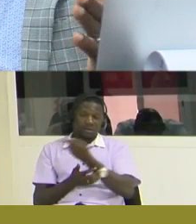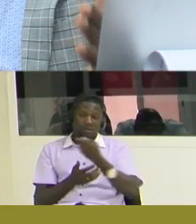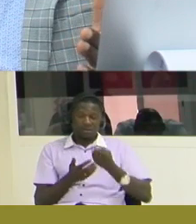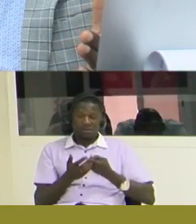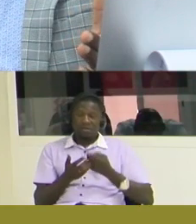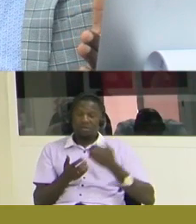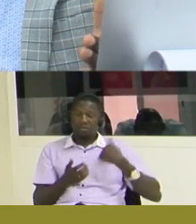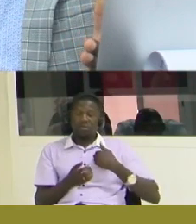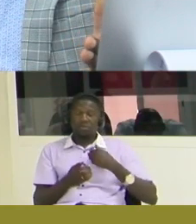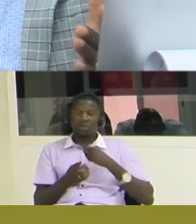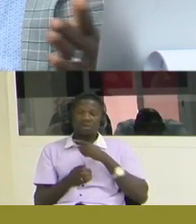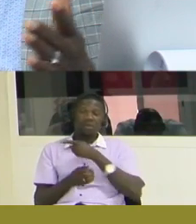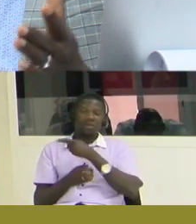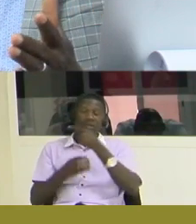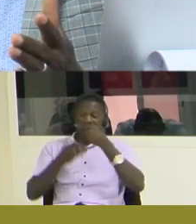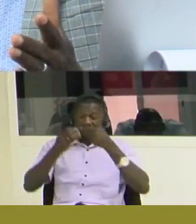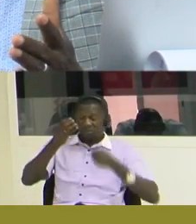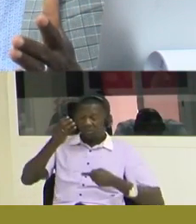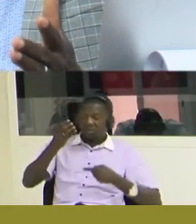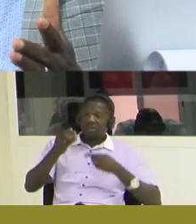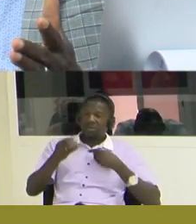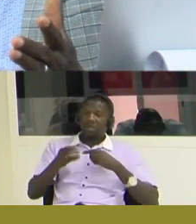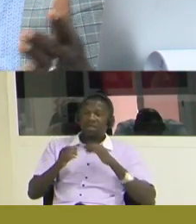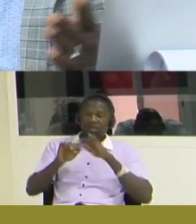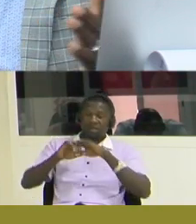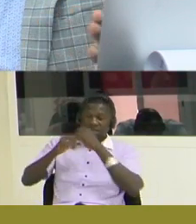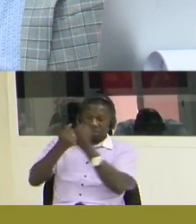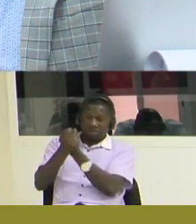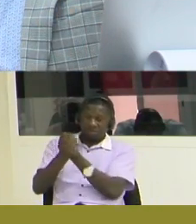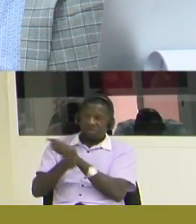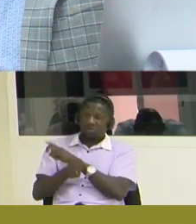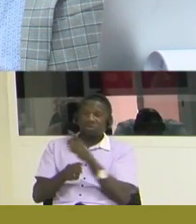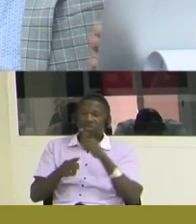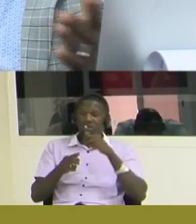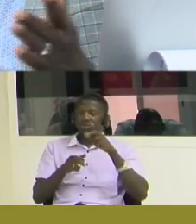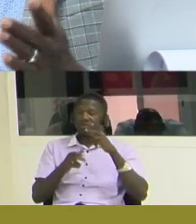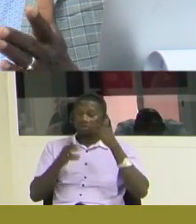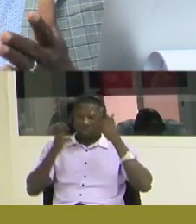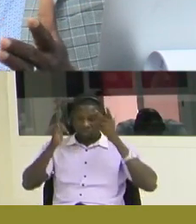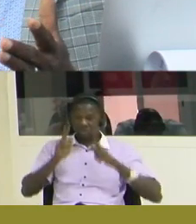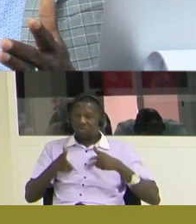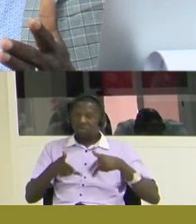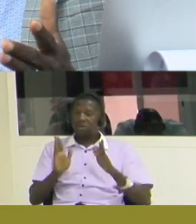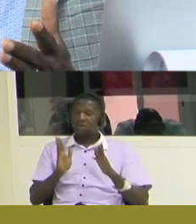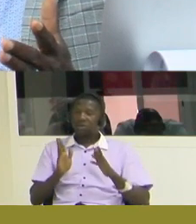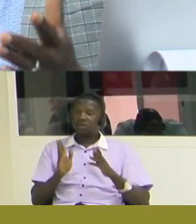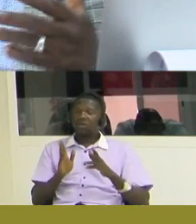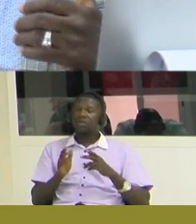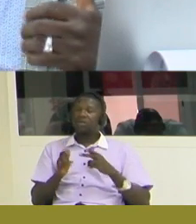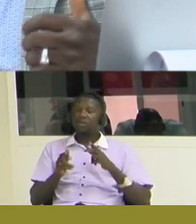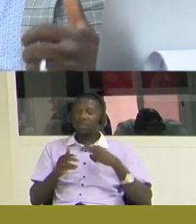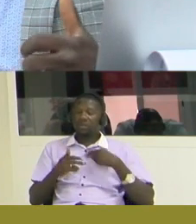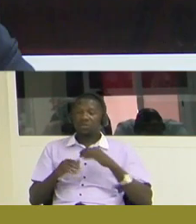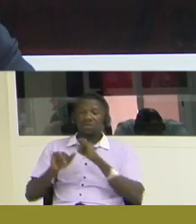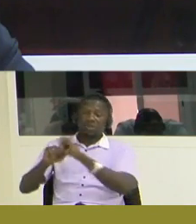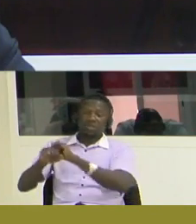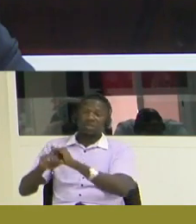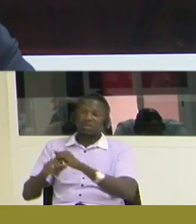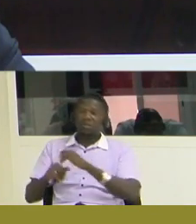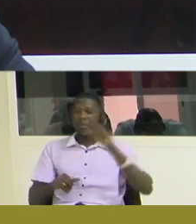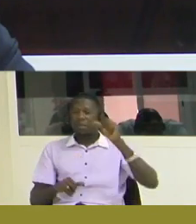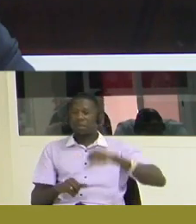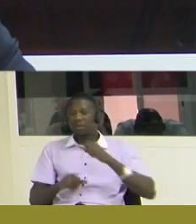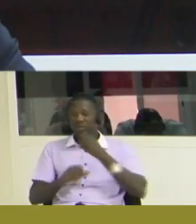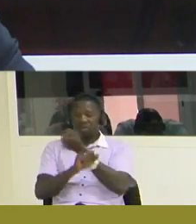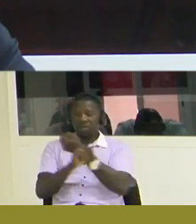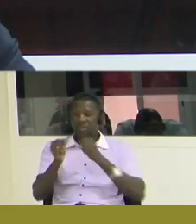their detentions was unlawful yes they were detained in inhumane conditions yes these were violations